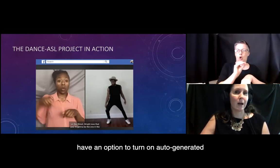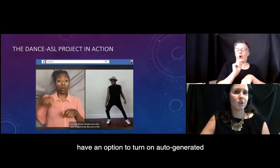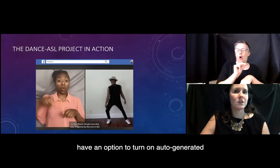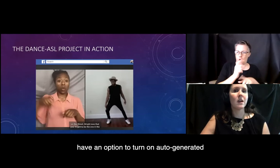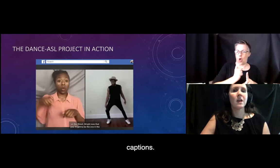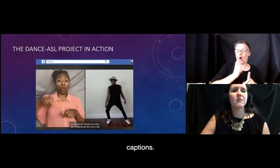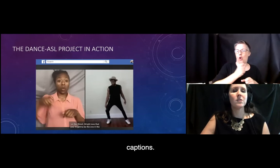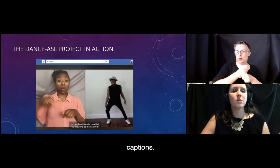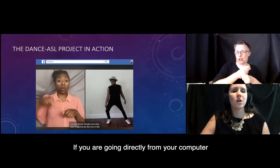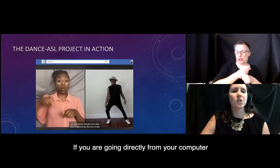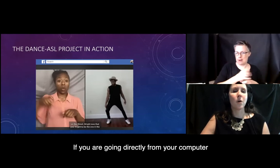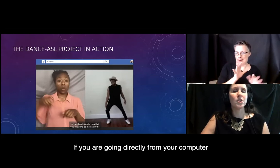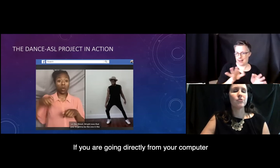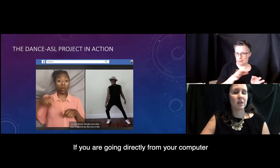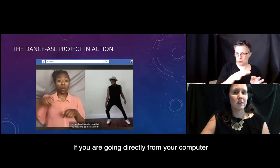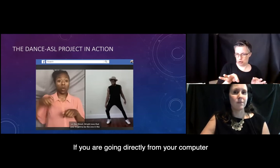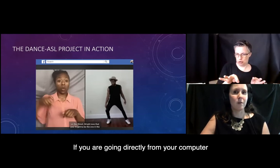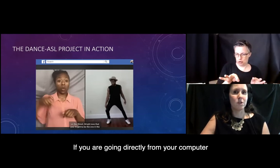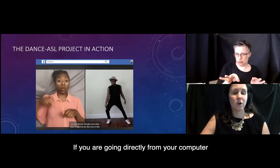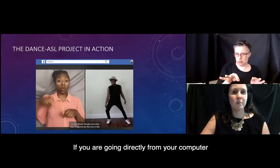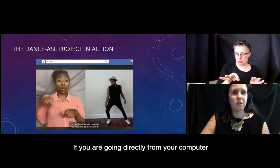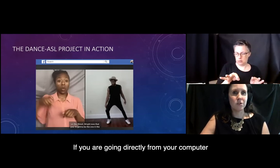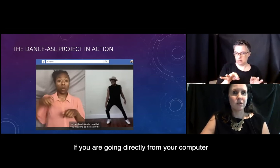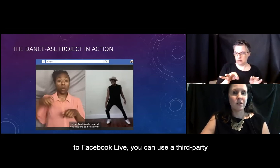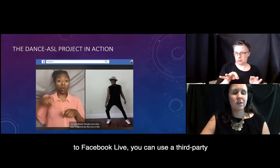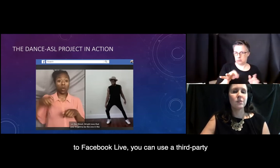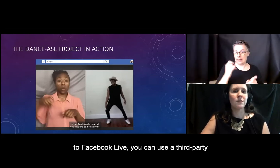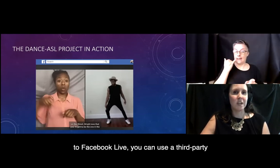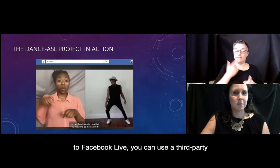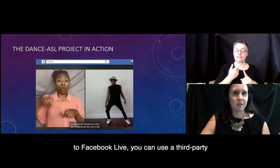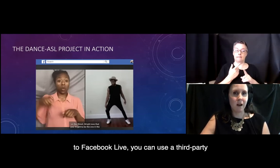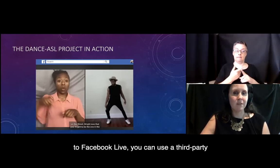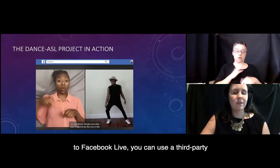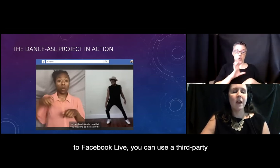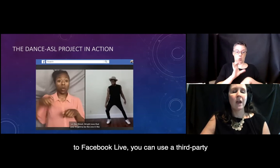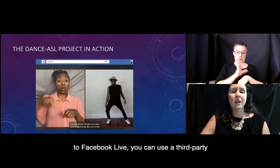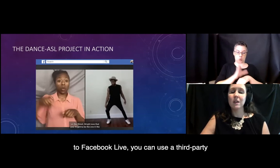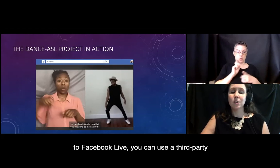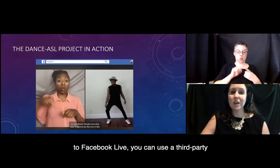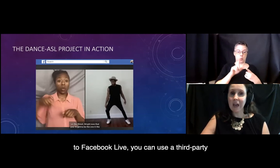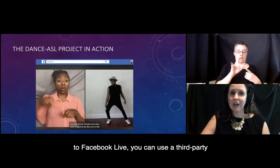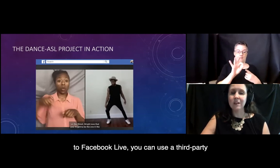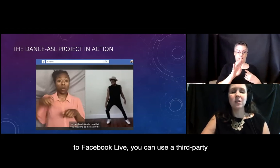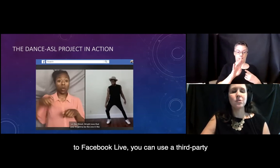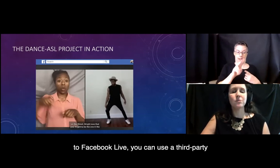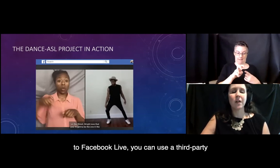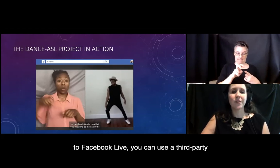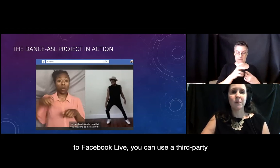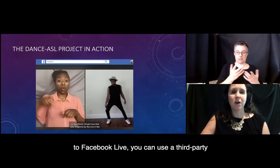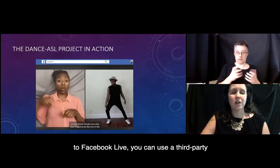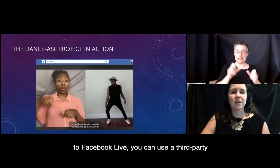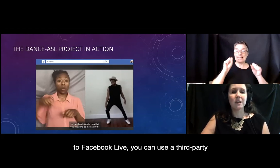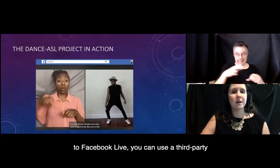auto-generated caption if you are going directly from your computer to Facebook Live. You can use